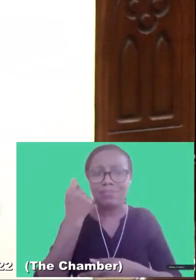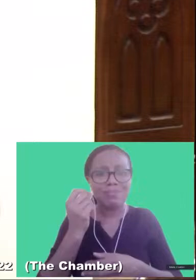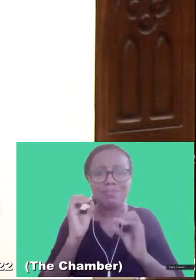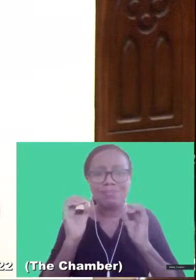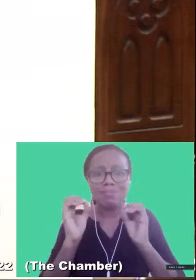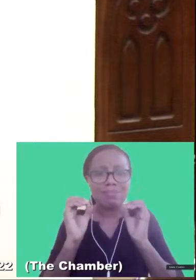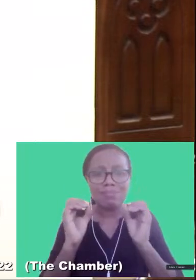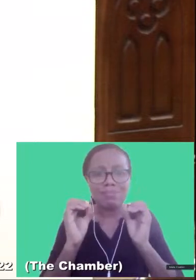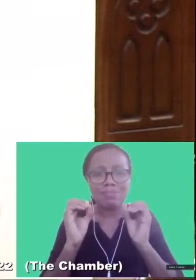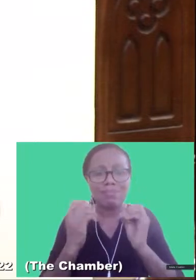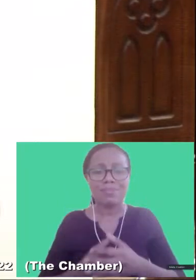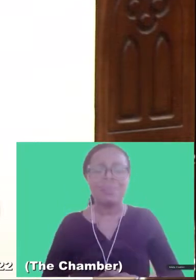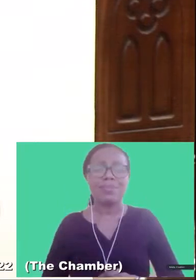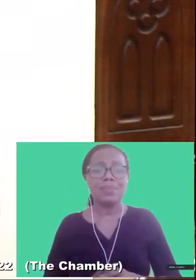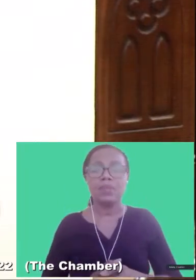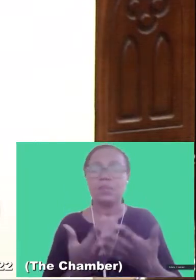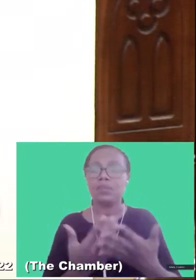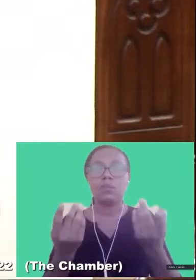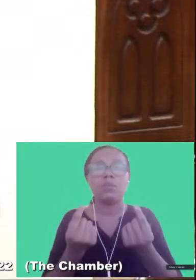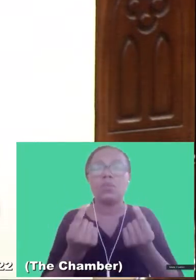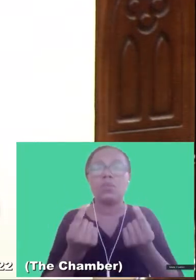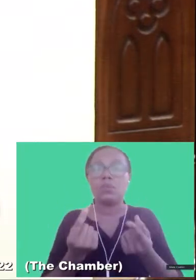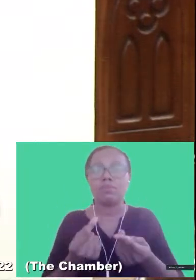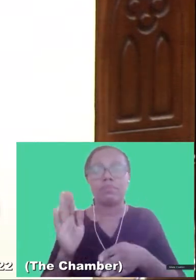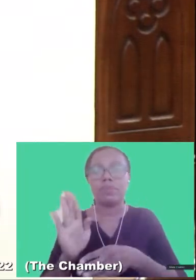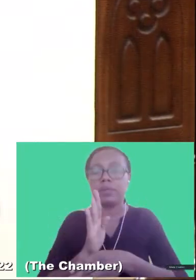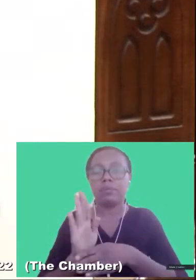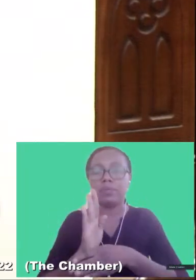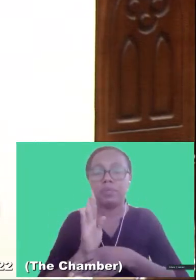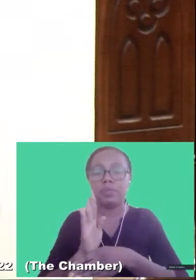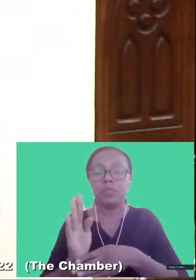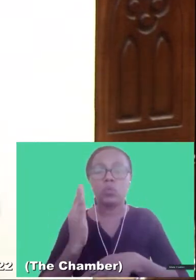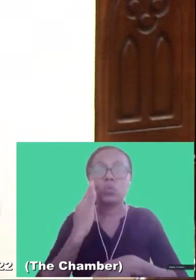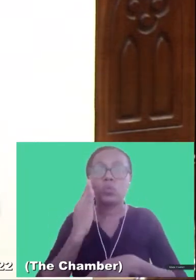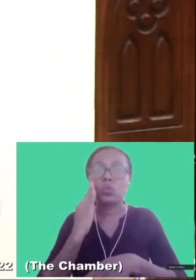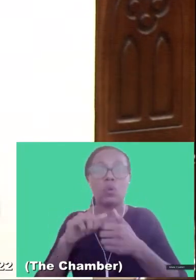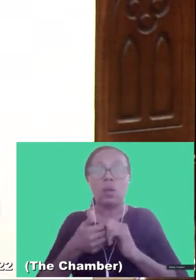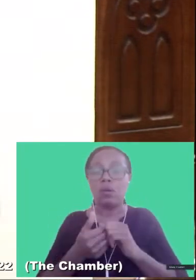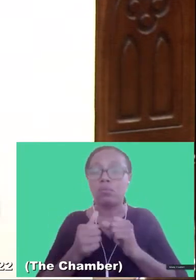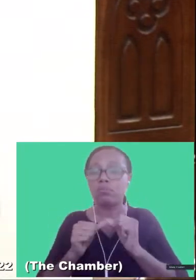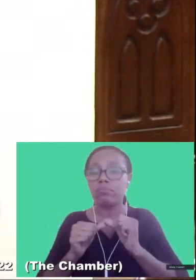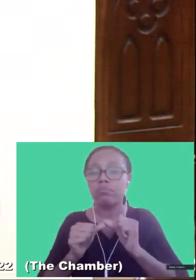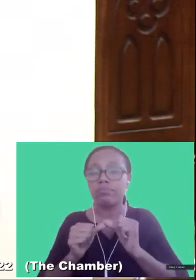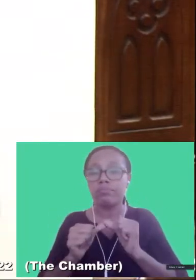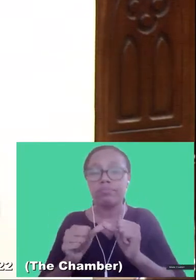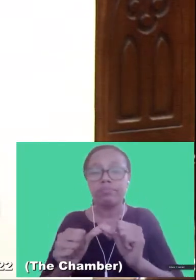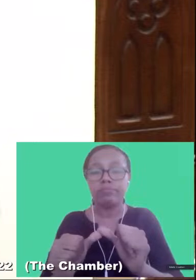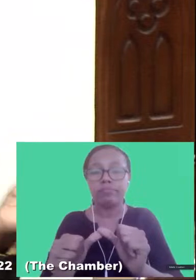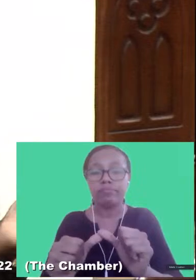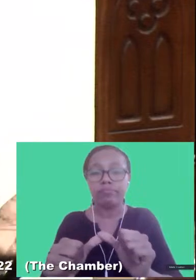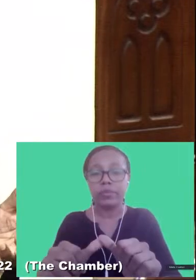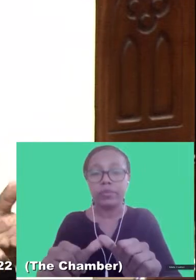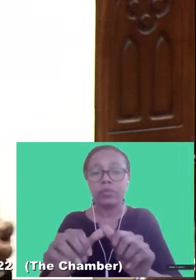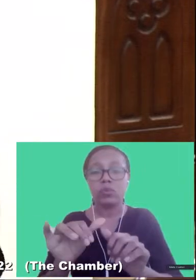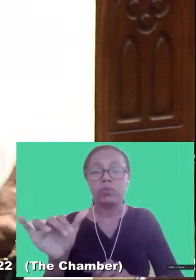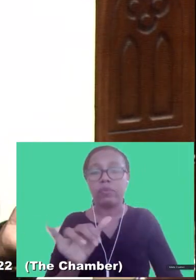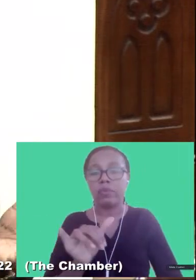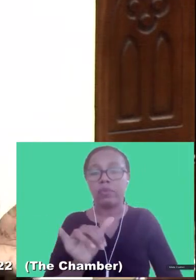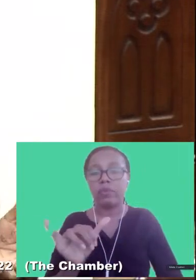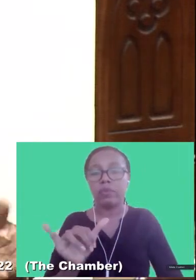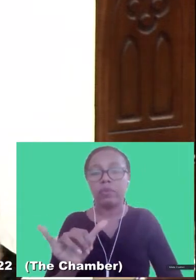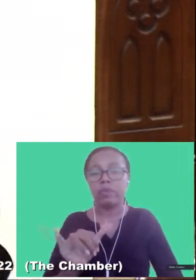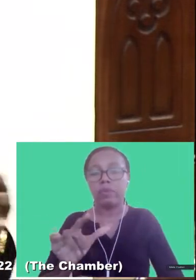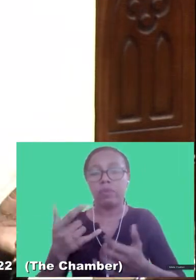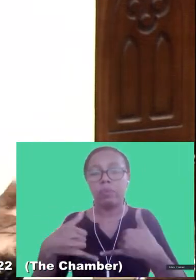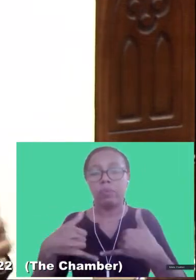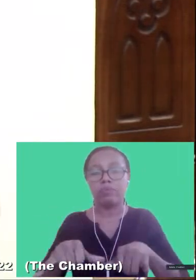on in the same way that they probably traditionally inherited it from the grandmother or somebody. But I